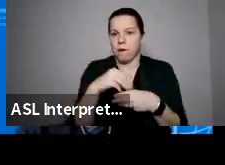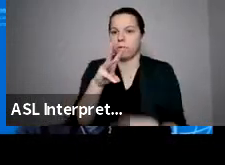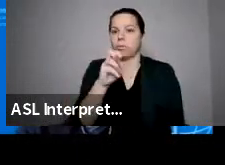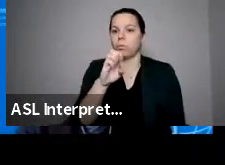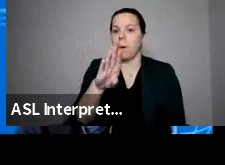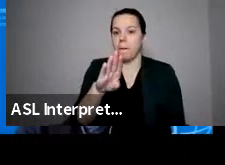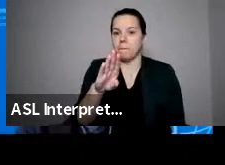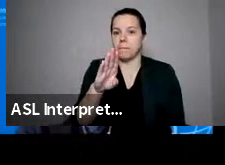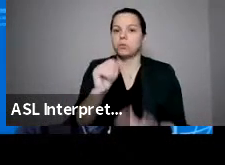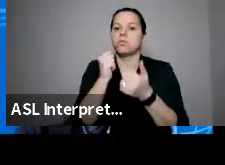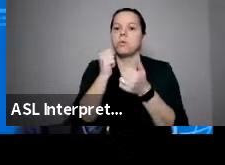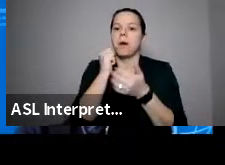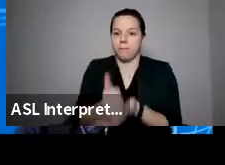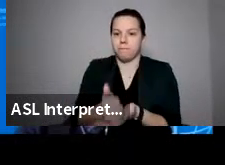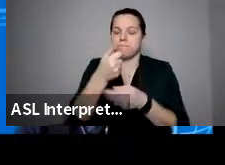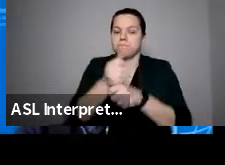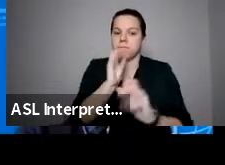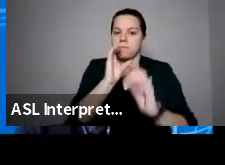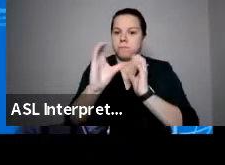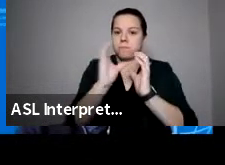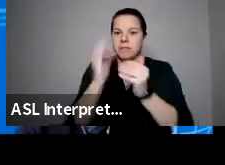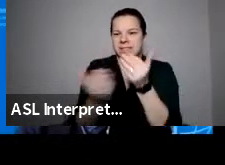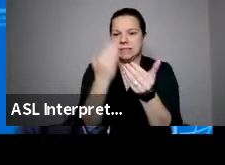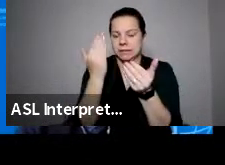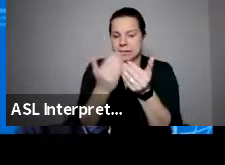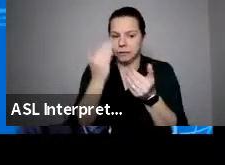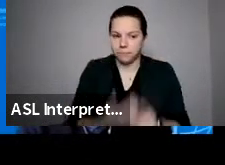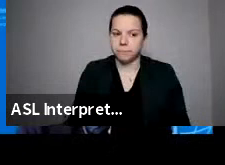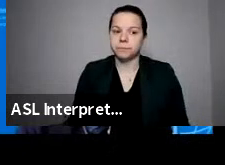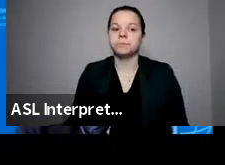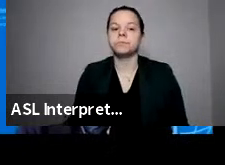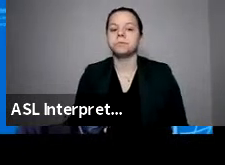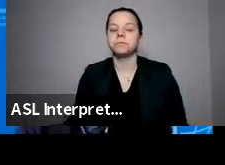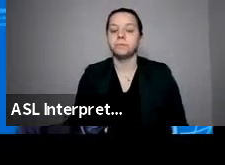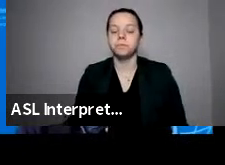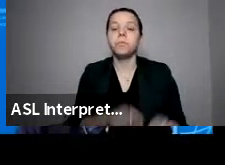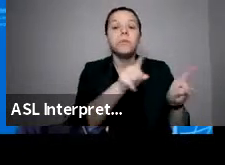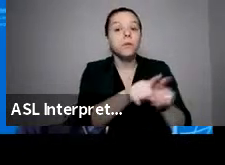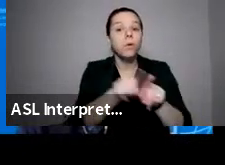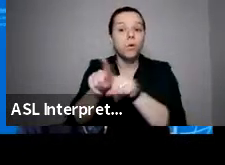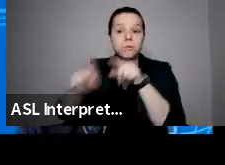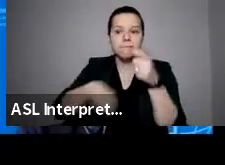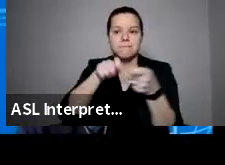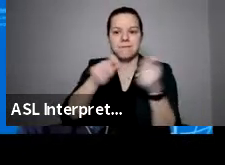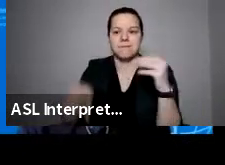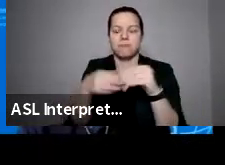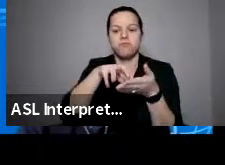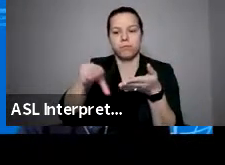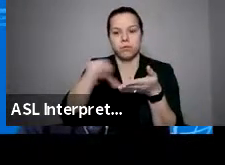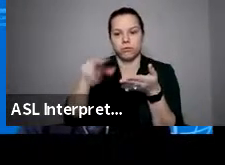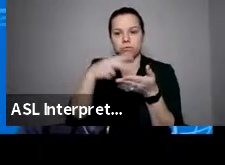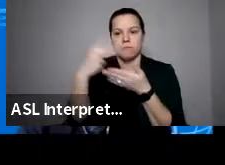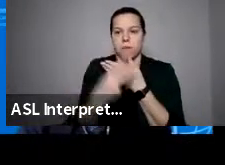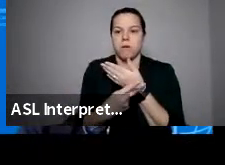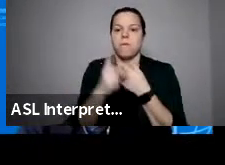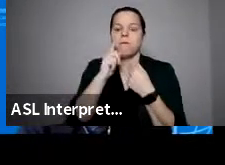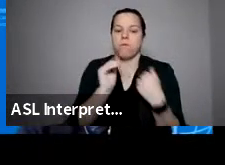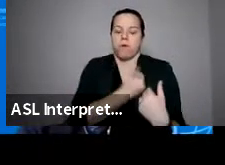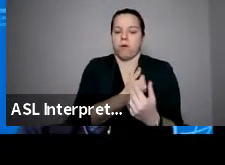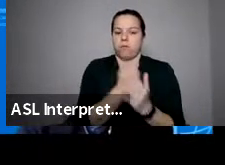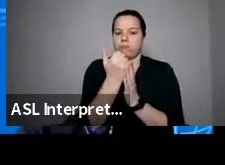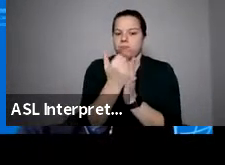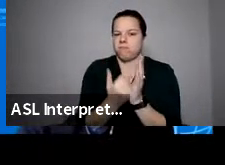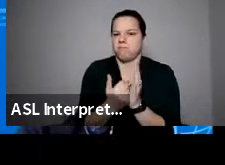communication. In addition to these, we've specifically added research projects to our portfolio in a number of